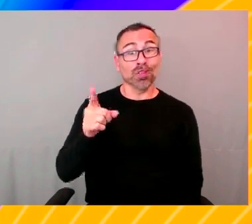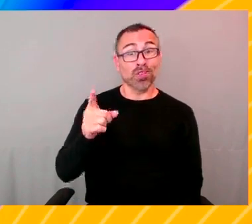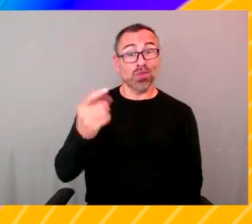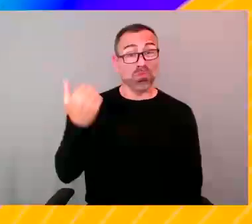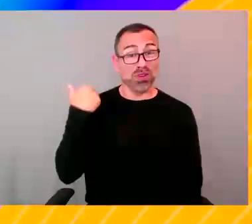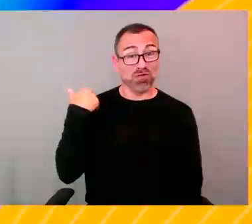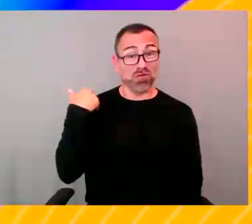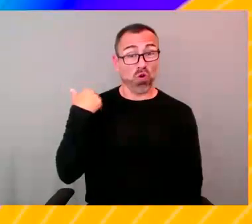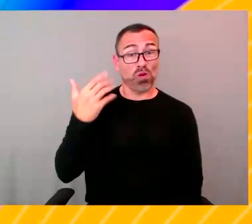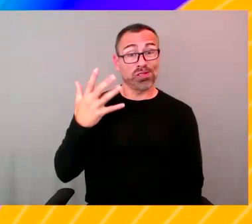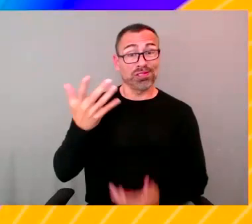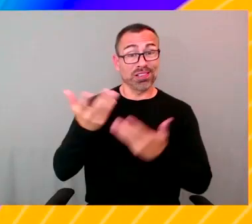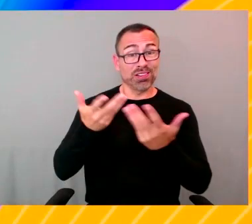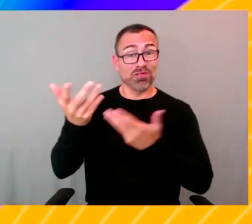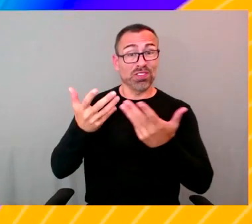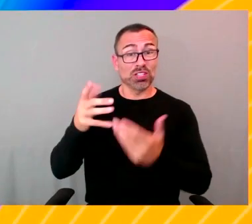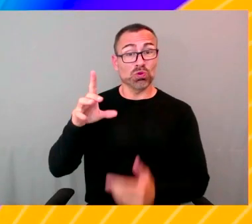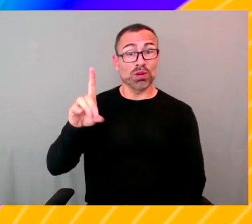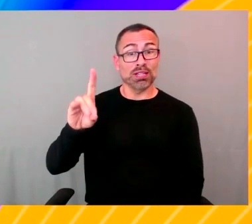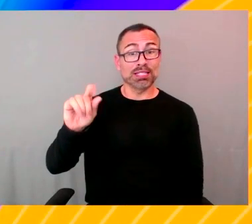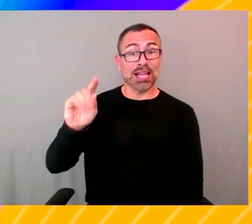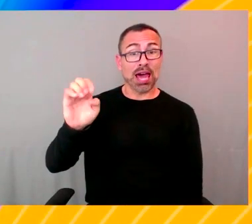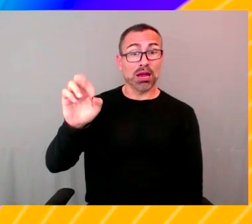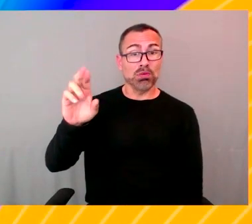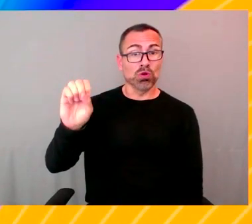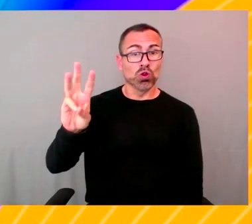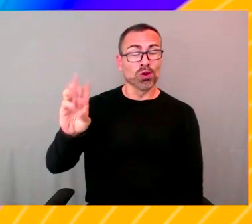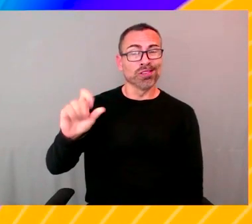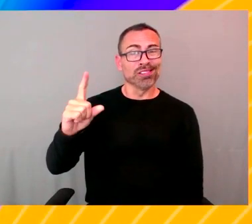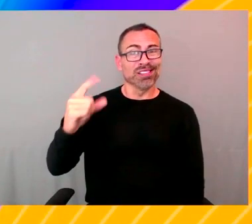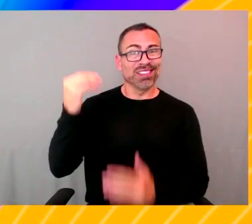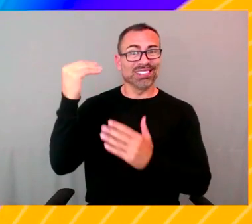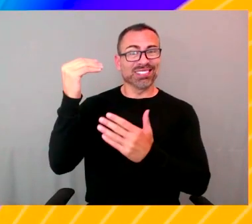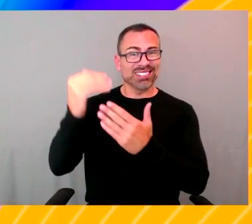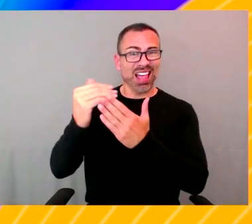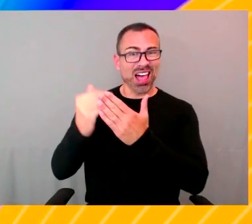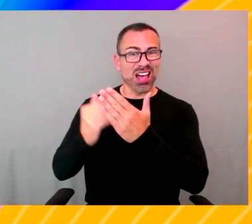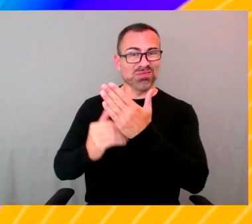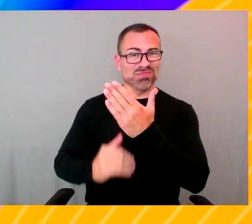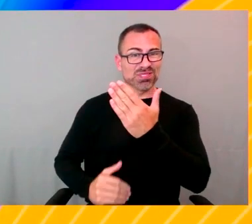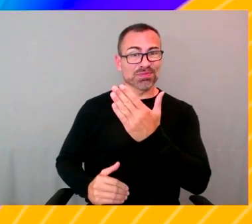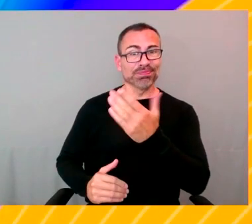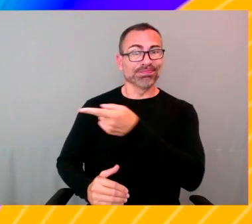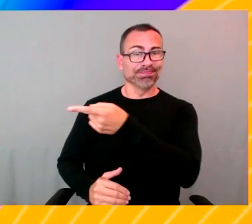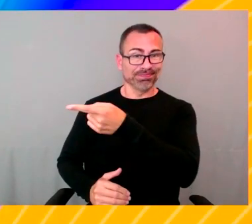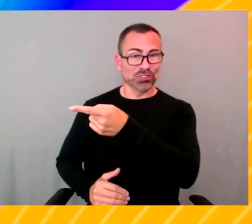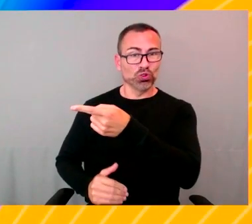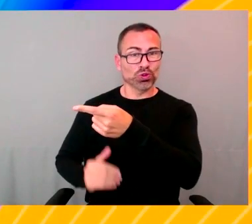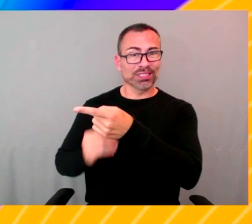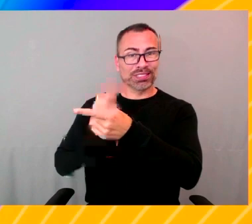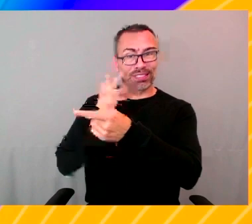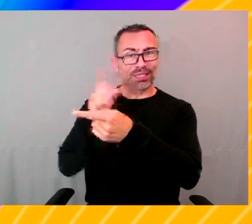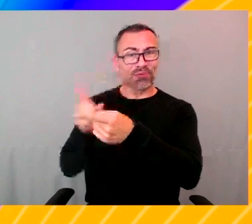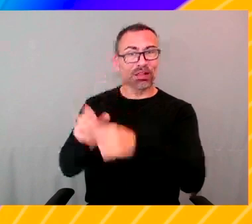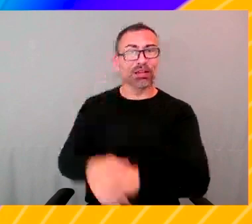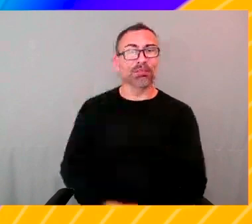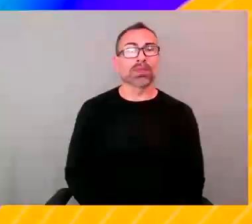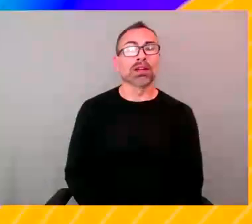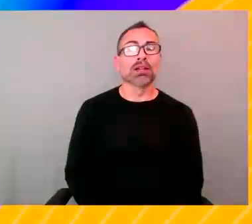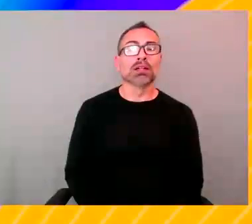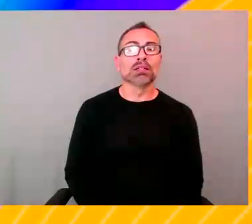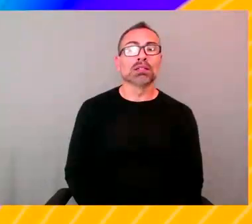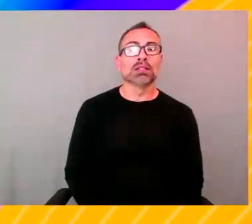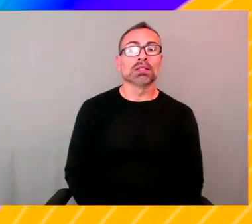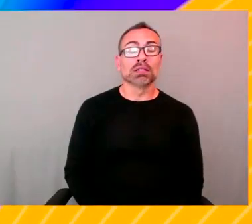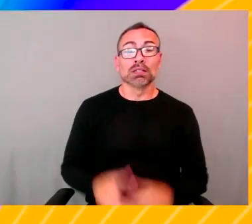interface. And now you can see how we can break down recipes into a set of